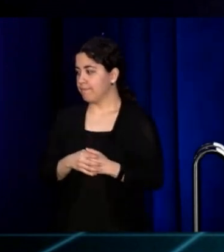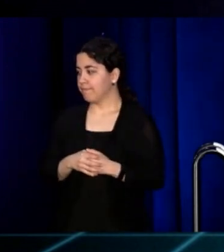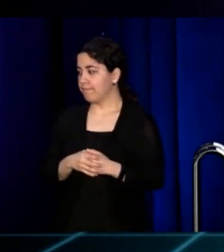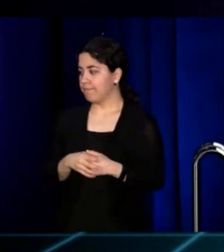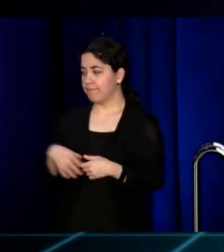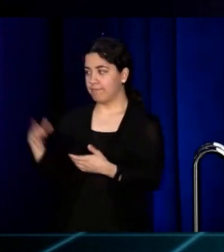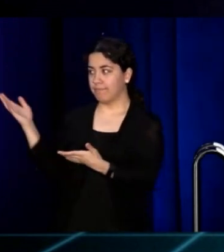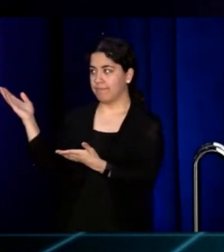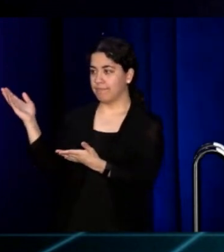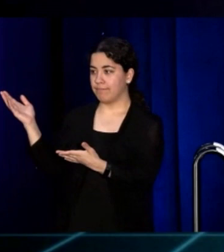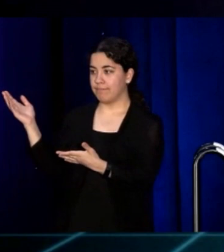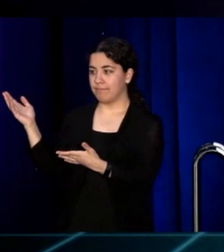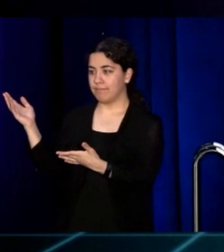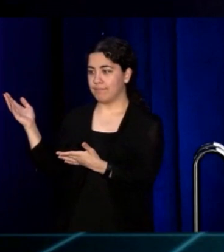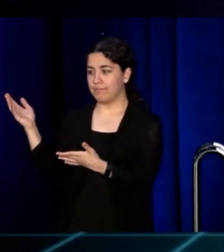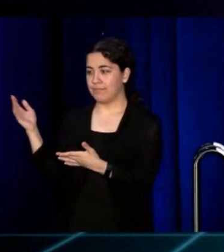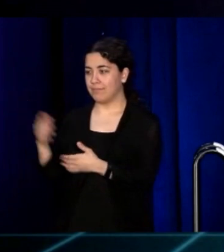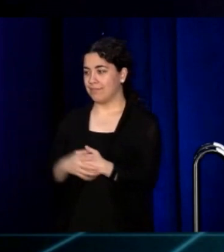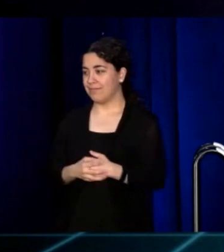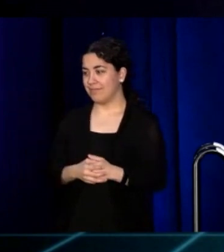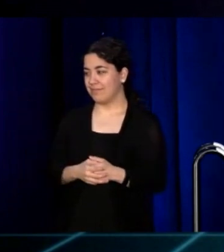with this.